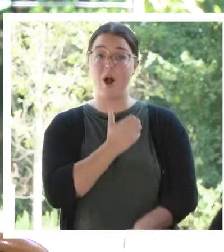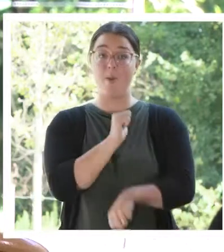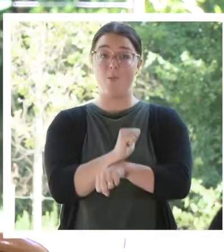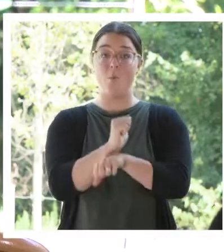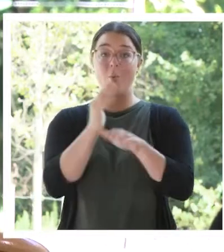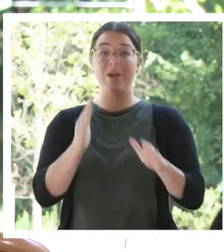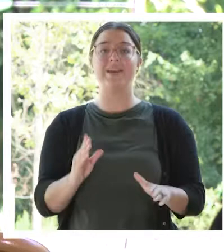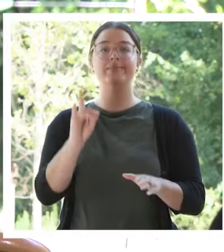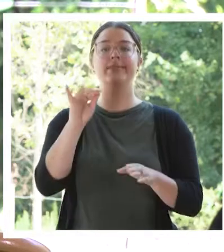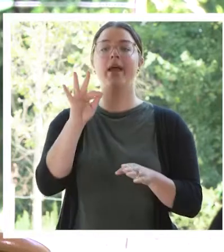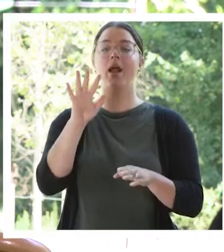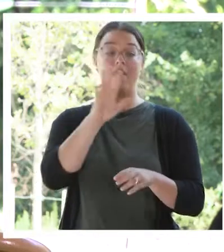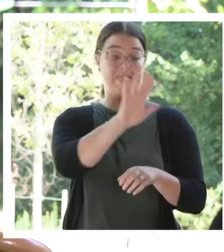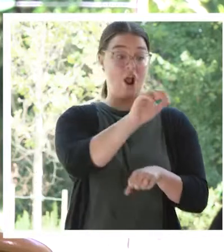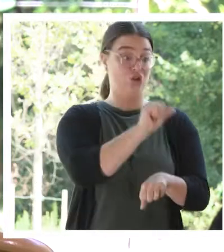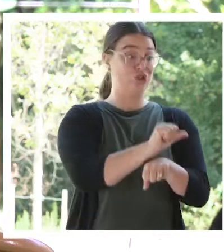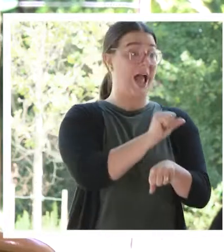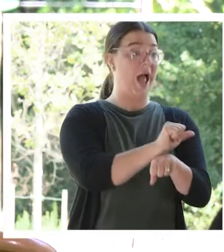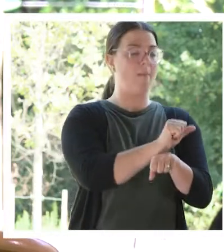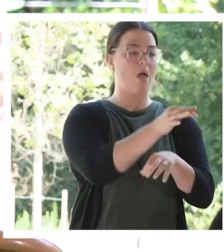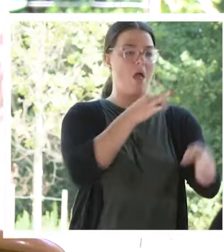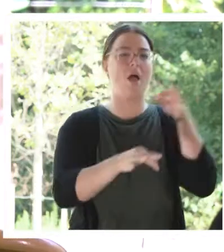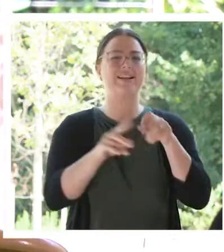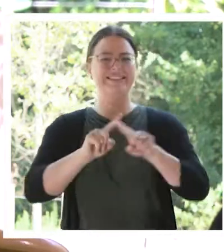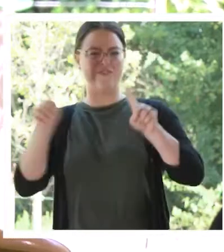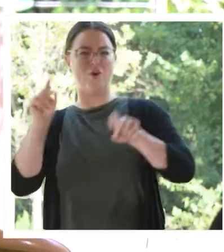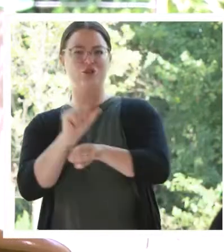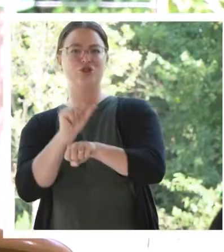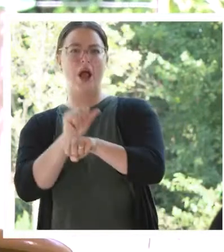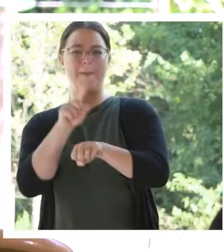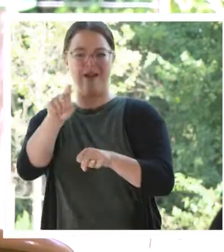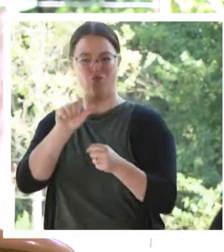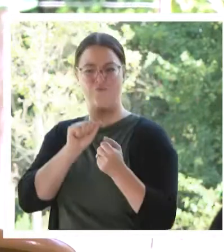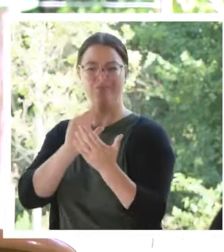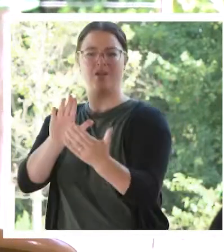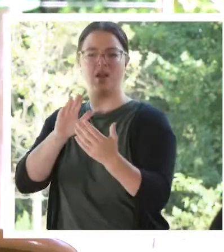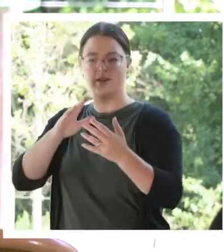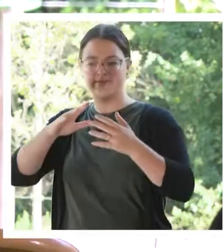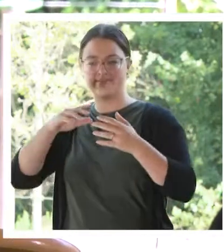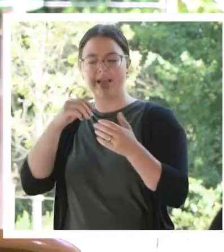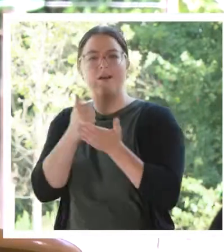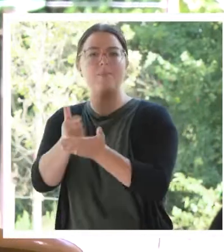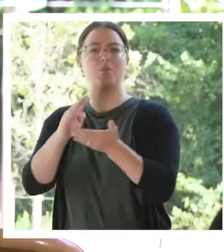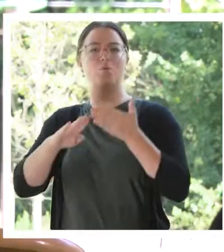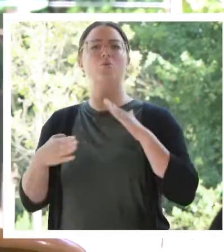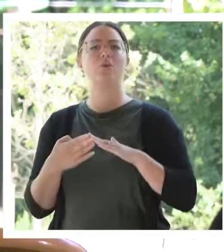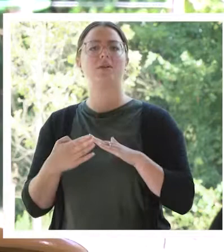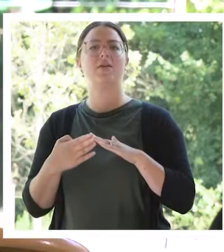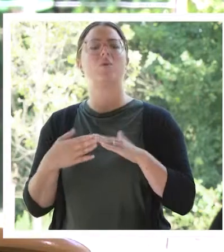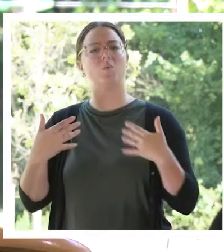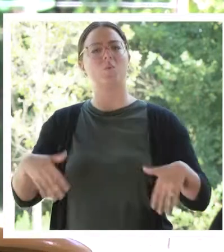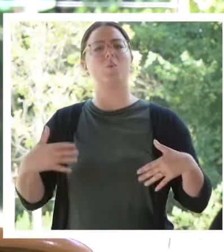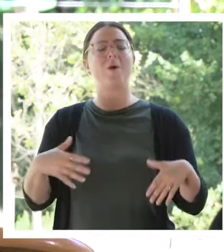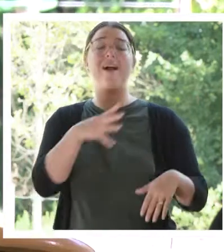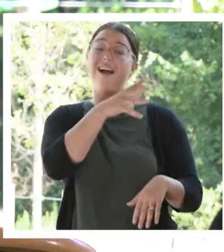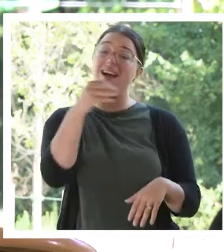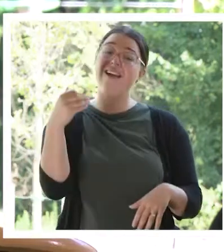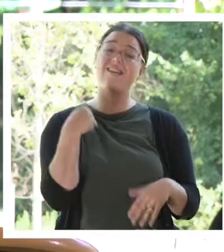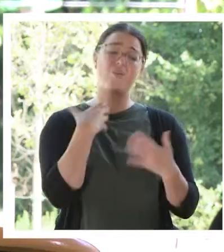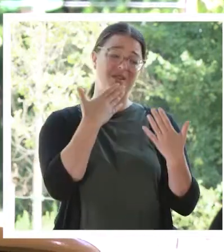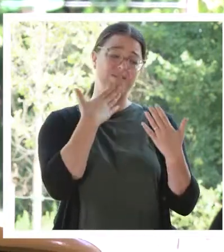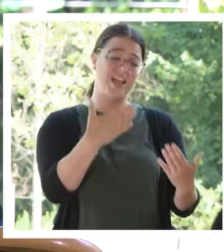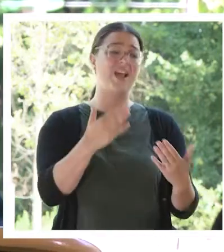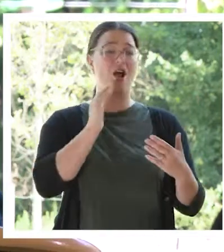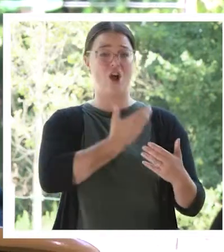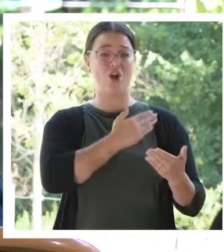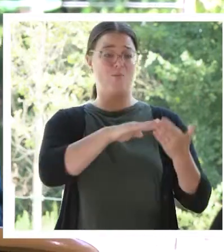some period of time during COVID to meet that community response. And of course, many people in our community did the